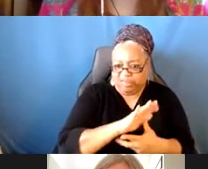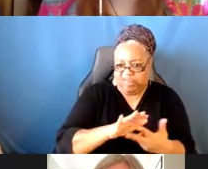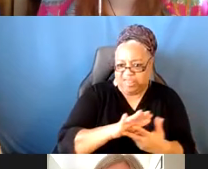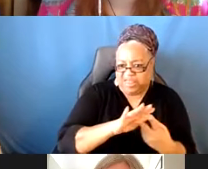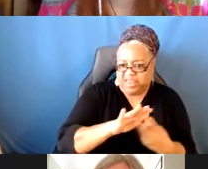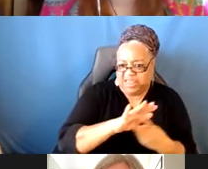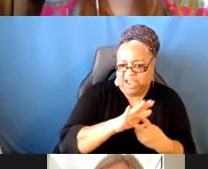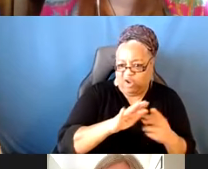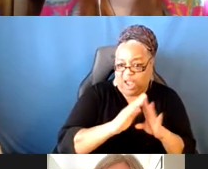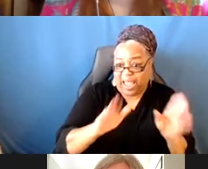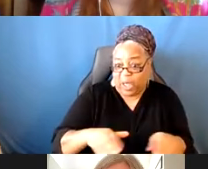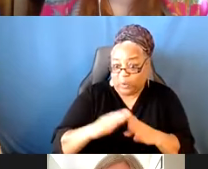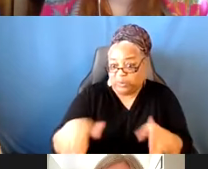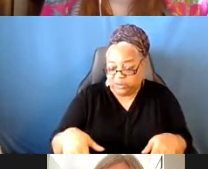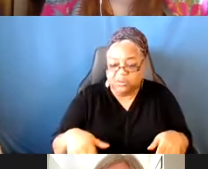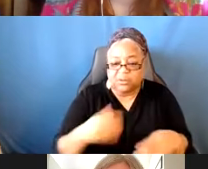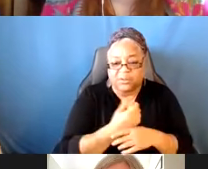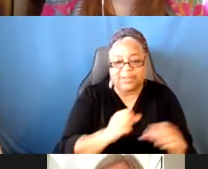additional places as well.